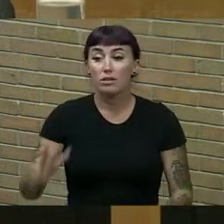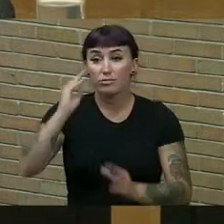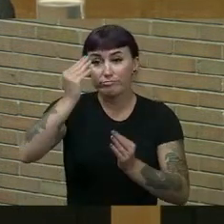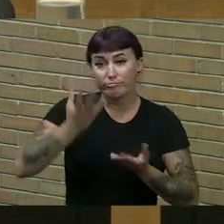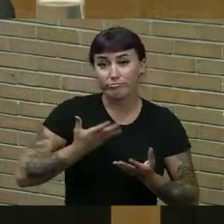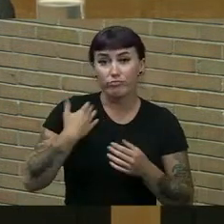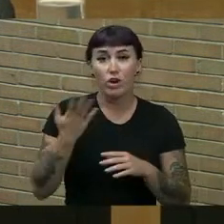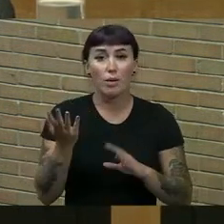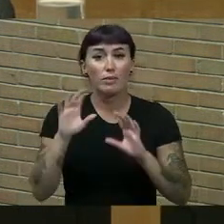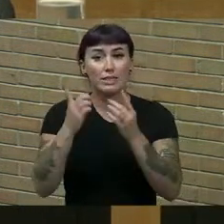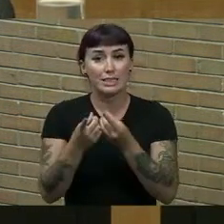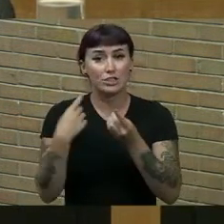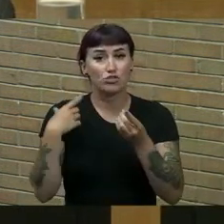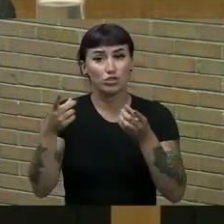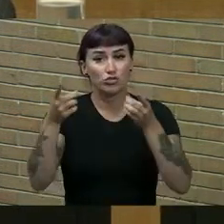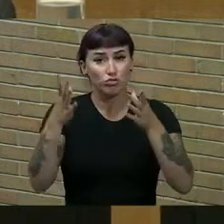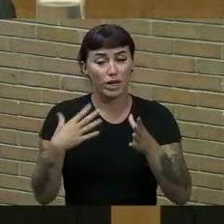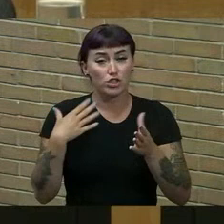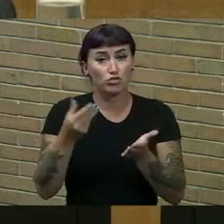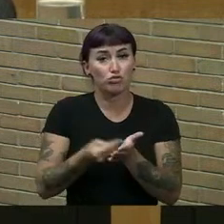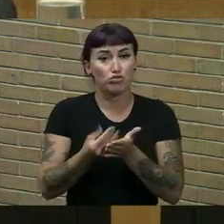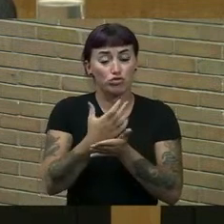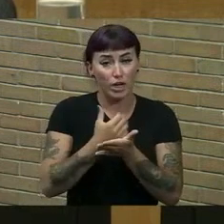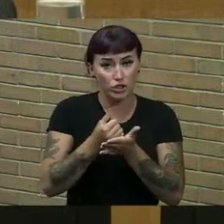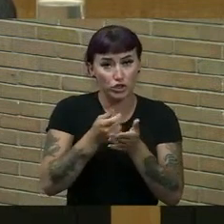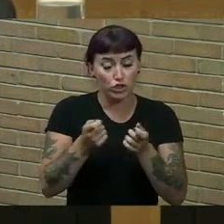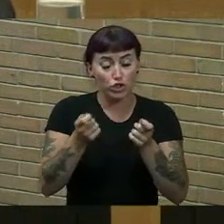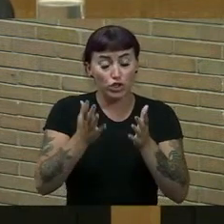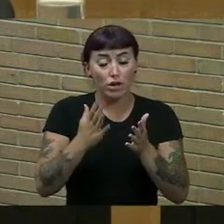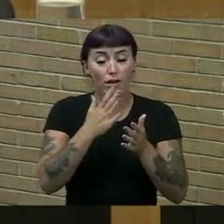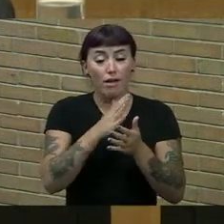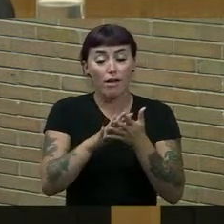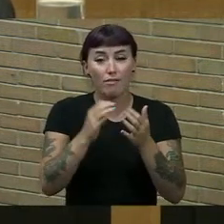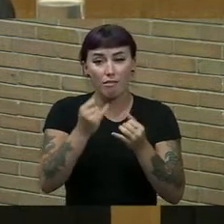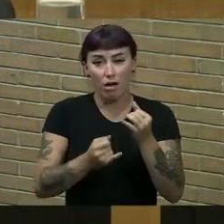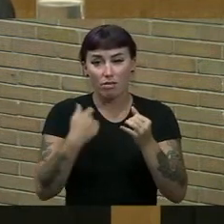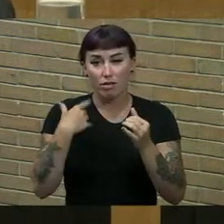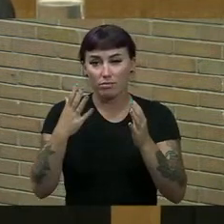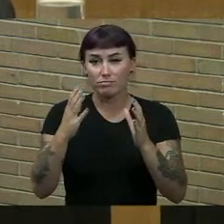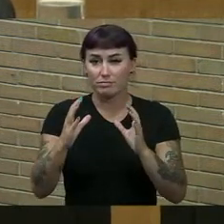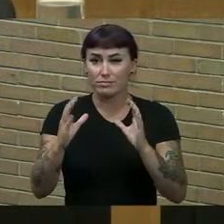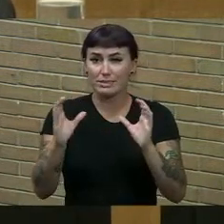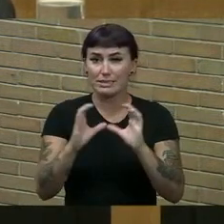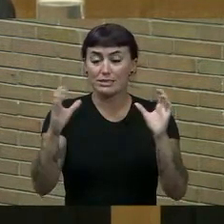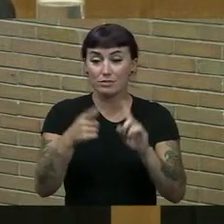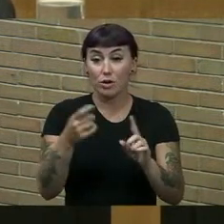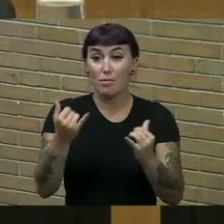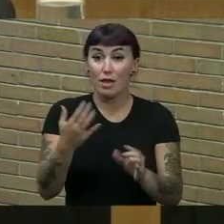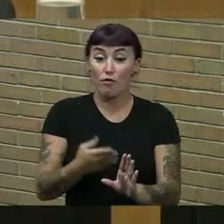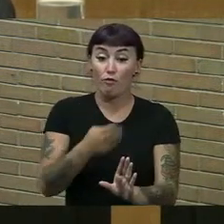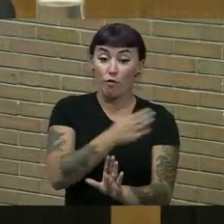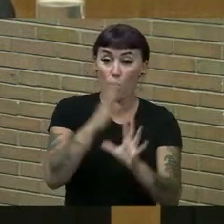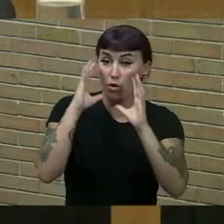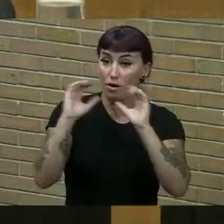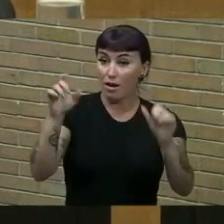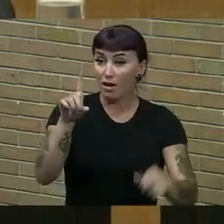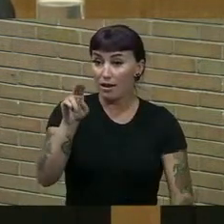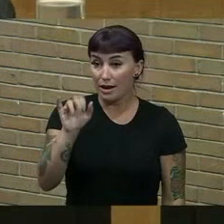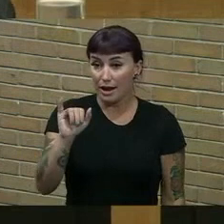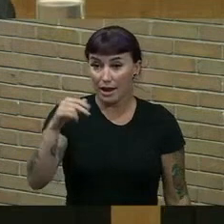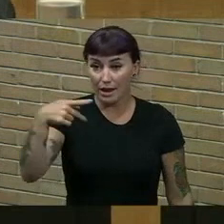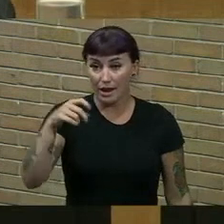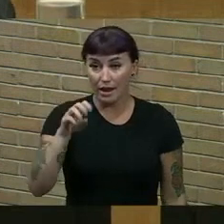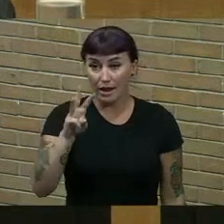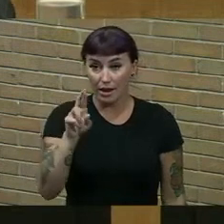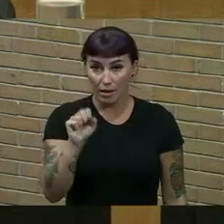and Treasurer, Ted Aresti. And finally, we have a certificate from the now former President, Denny Powers,